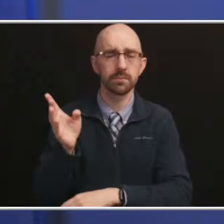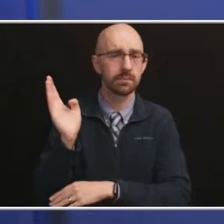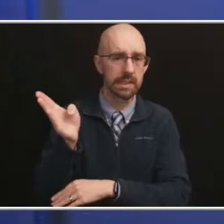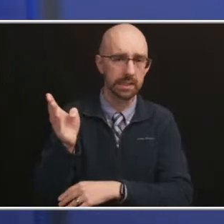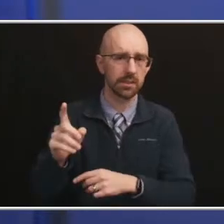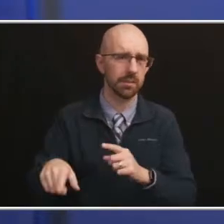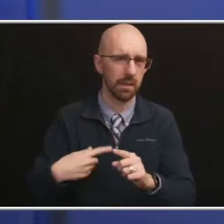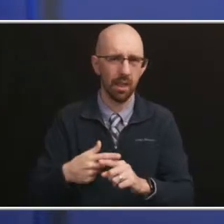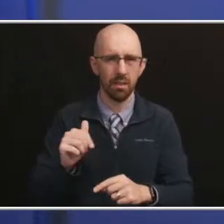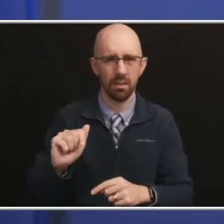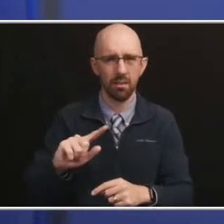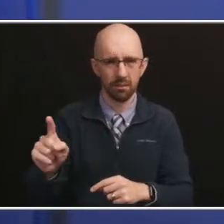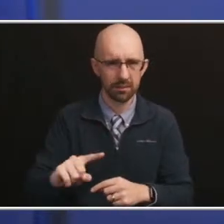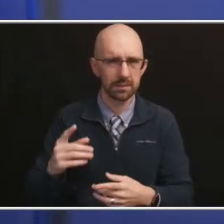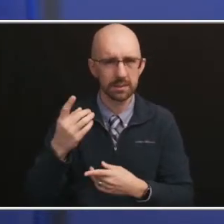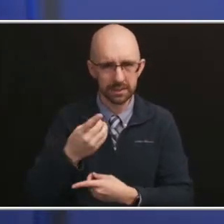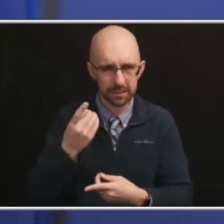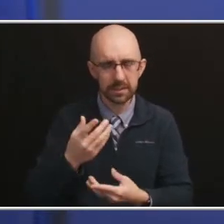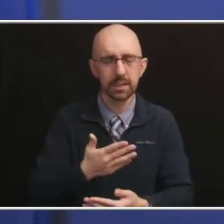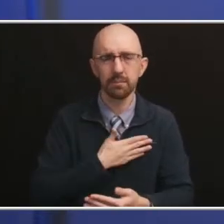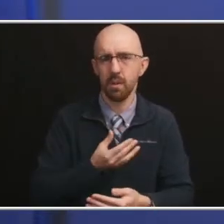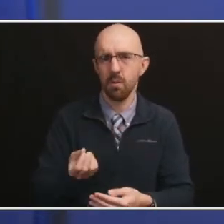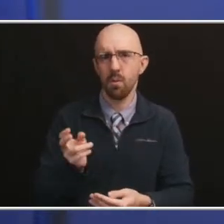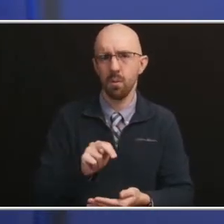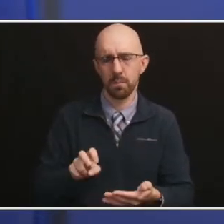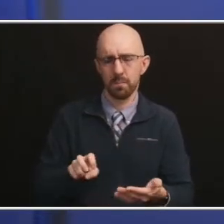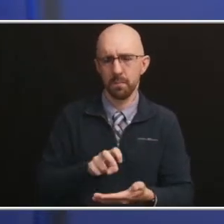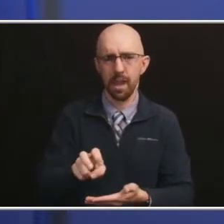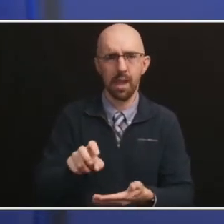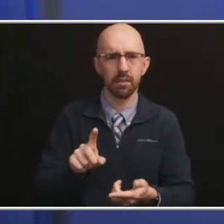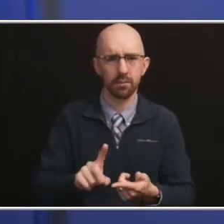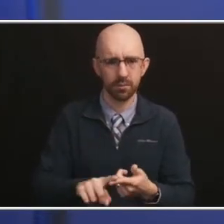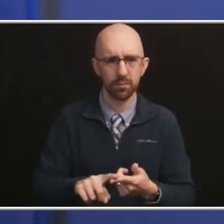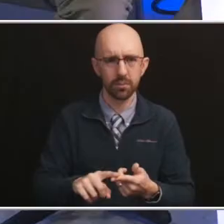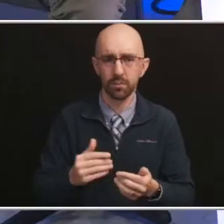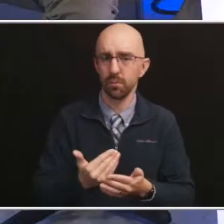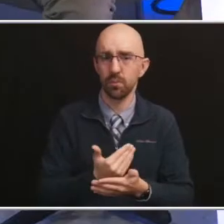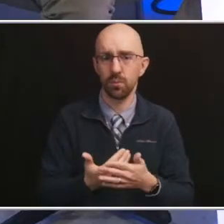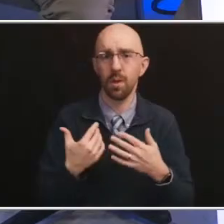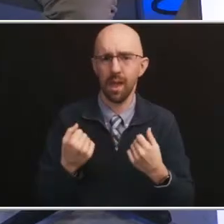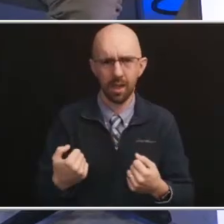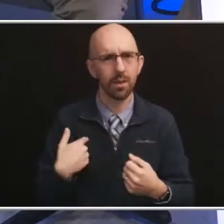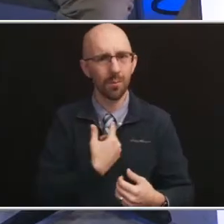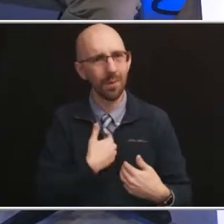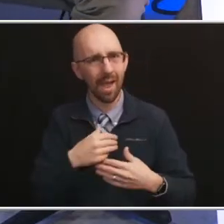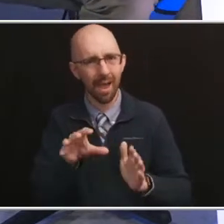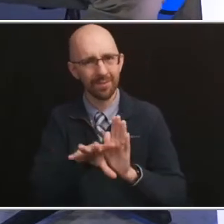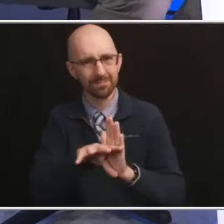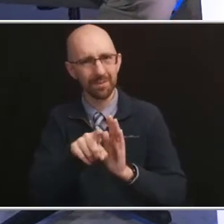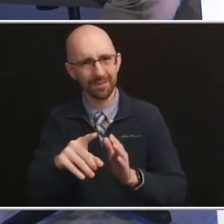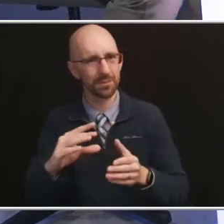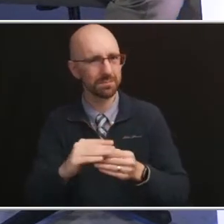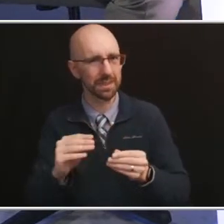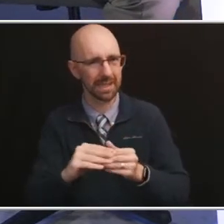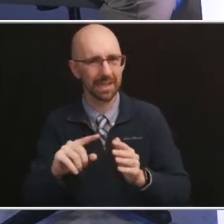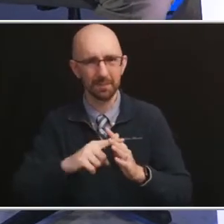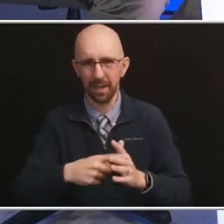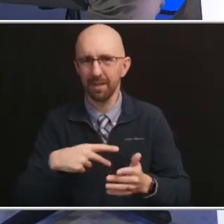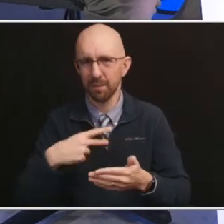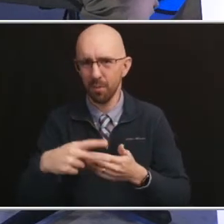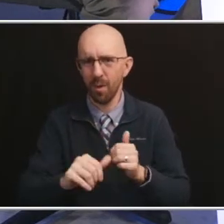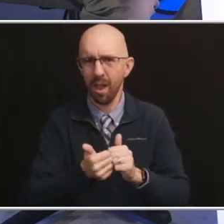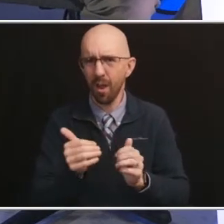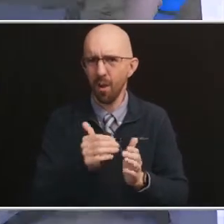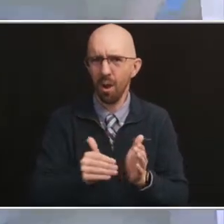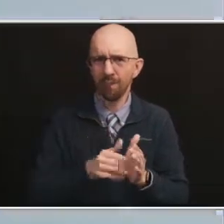Alzheimer's disease and my own path to renewed health. We had some video of you speaking at the top of the program. How often are you speaking